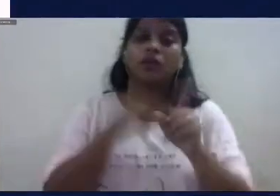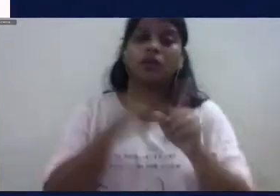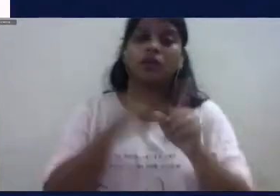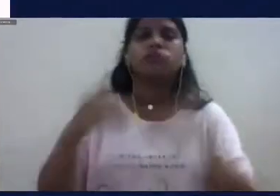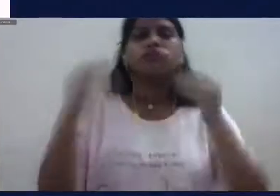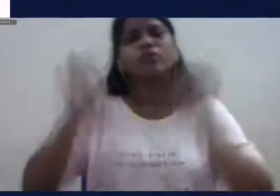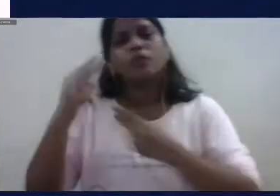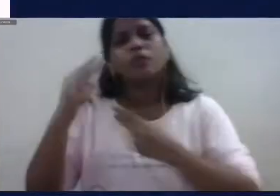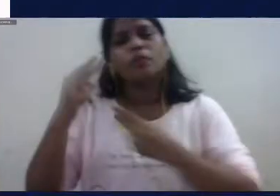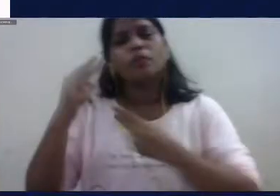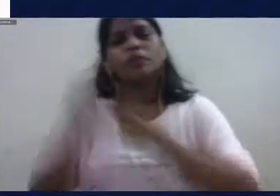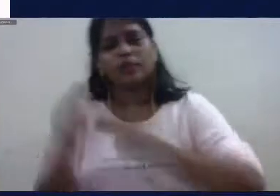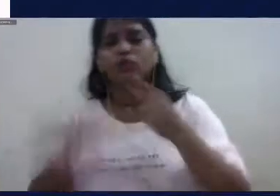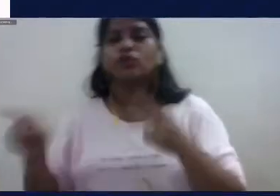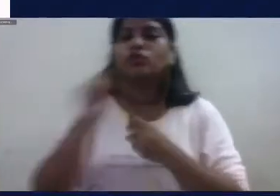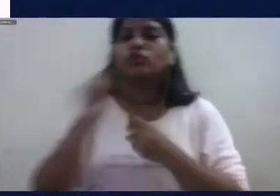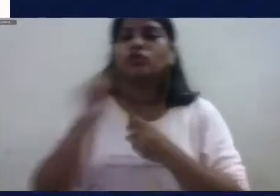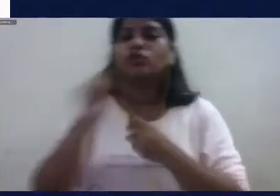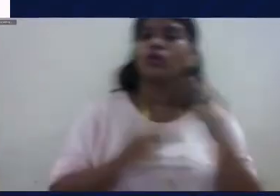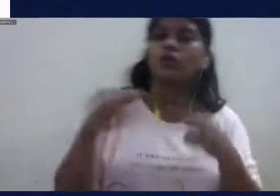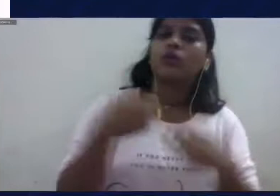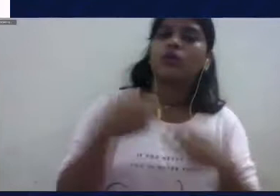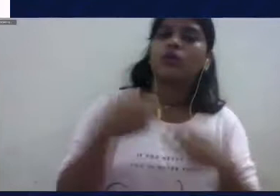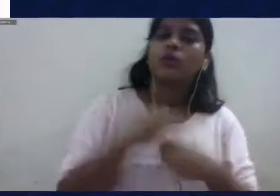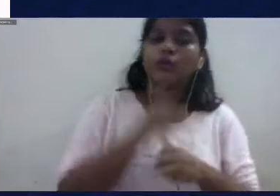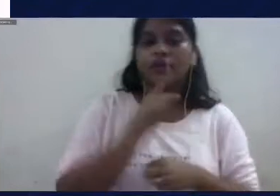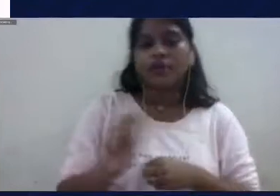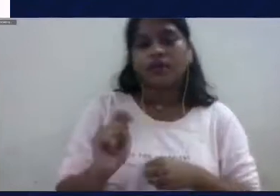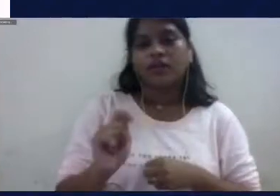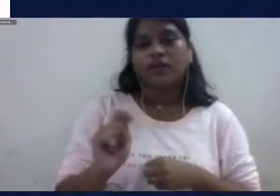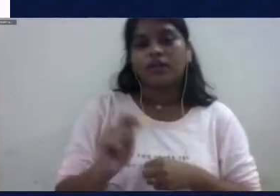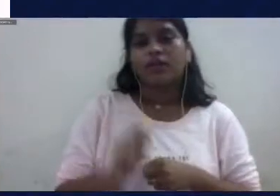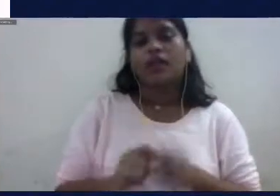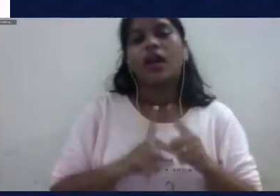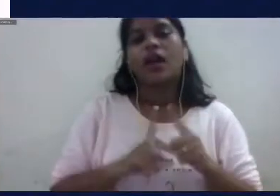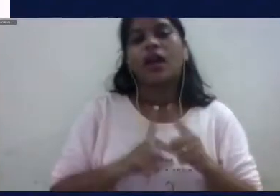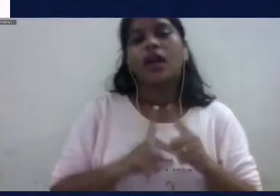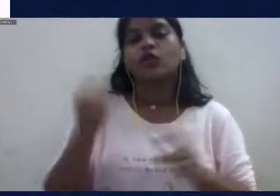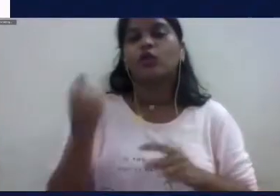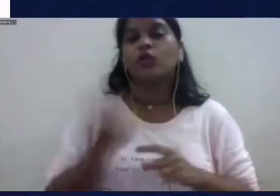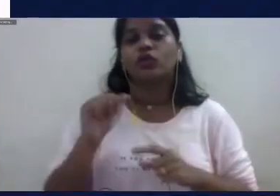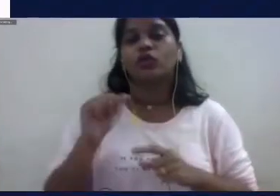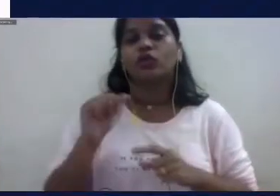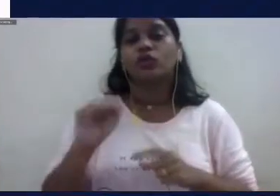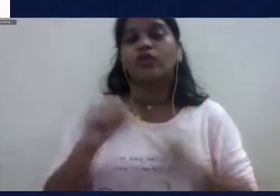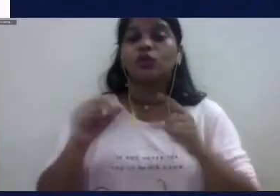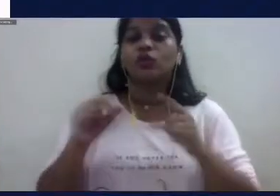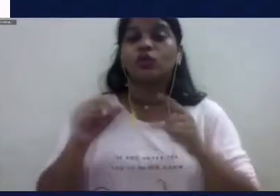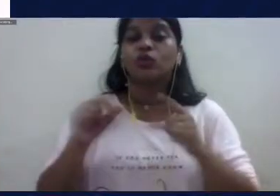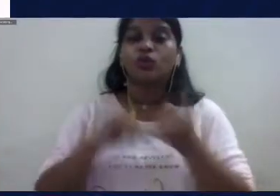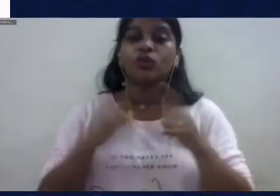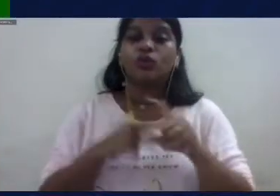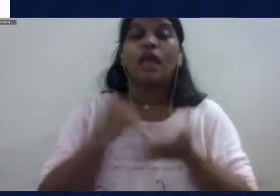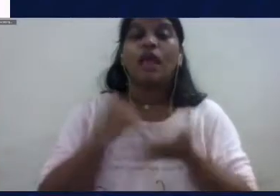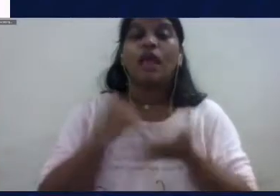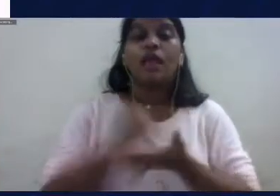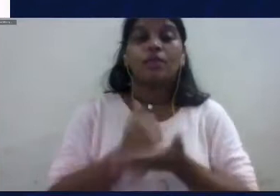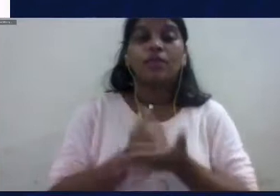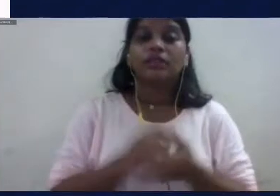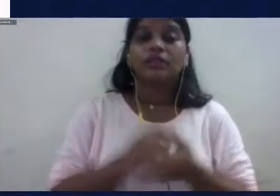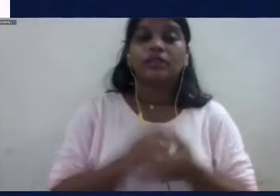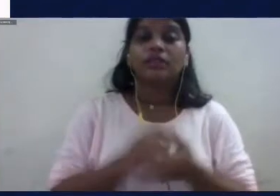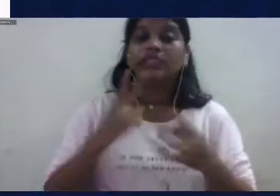those scenarios, those stories that could be realities. And the use of these tools called scenarios helps us see